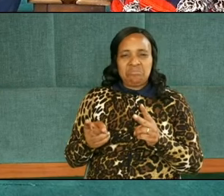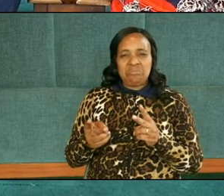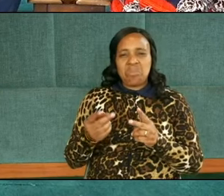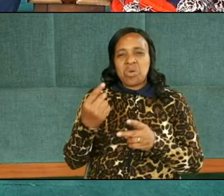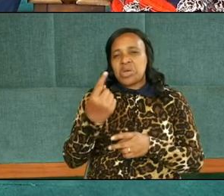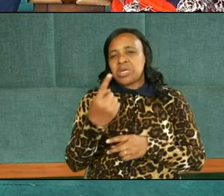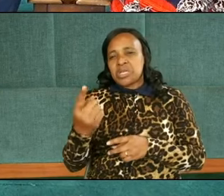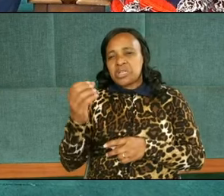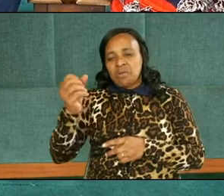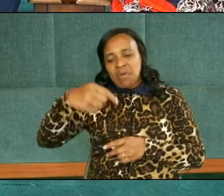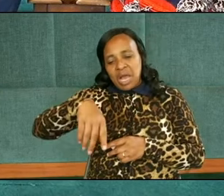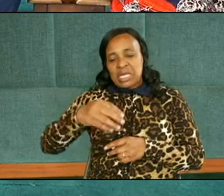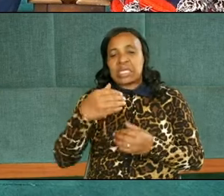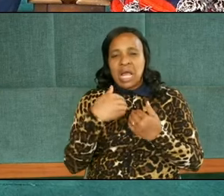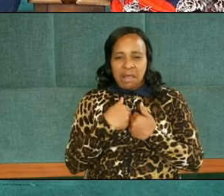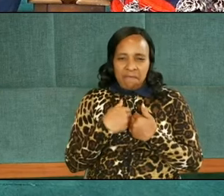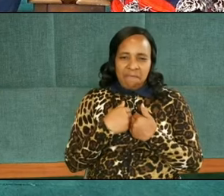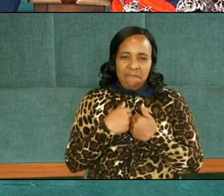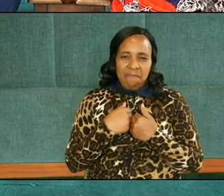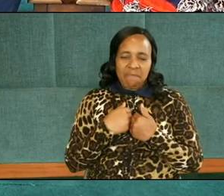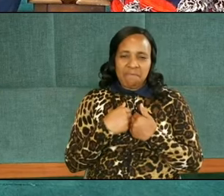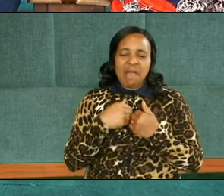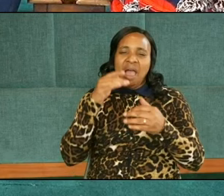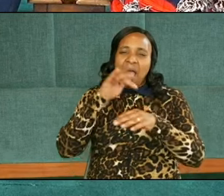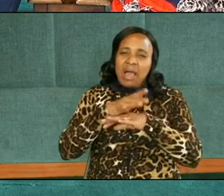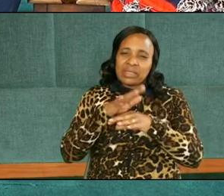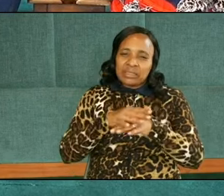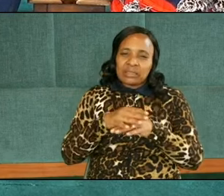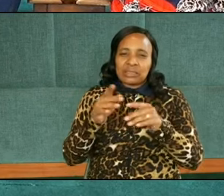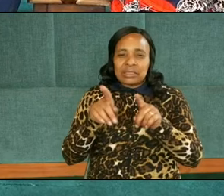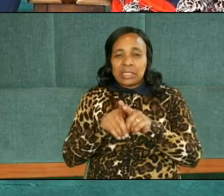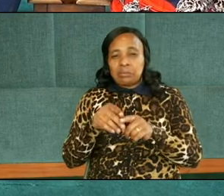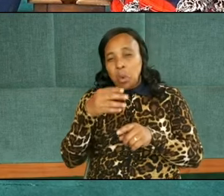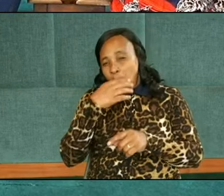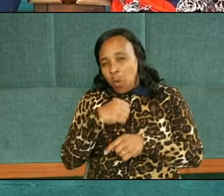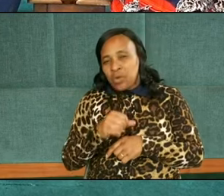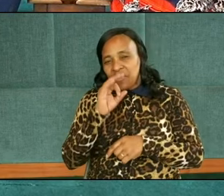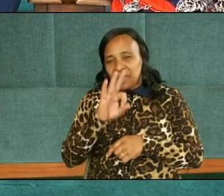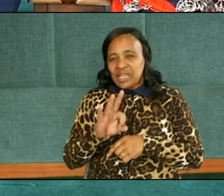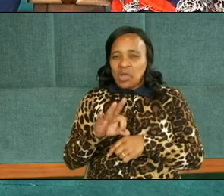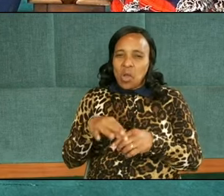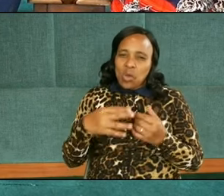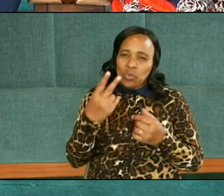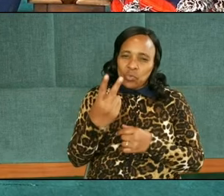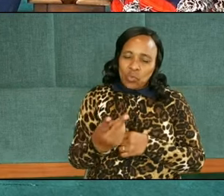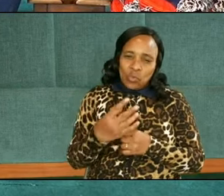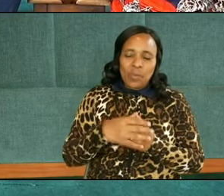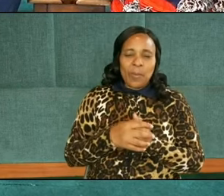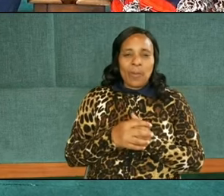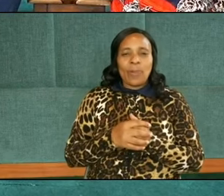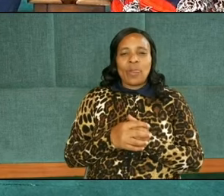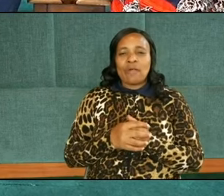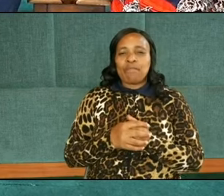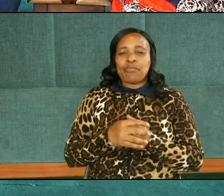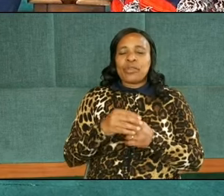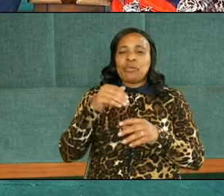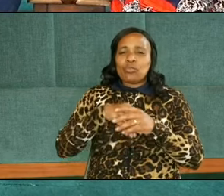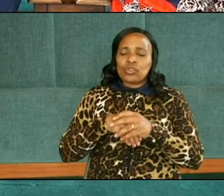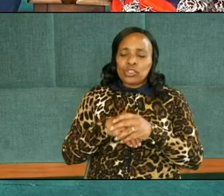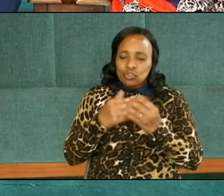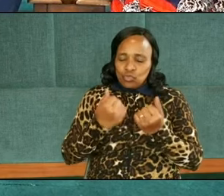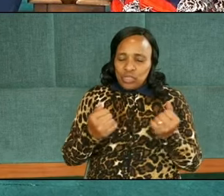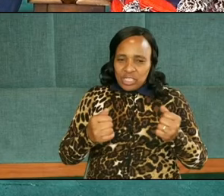Everyone has envied. Envy is as early as 3 and 2. If you want to see envy, just put 2 kids in a